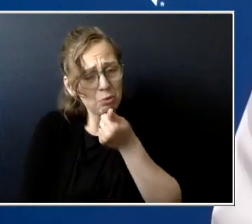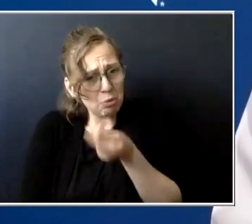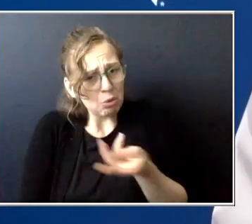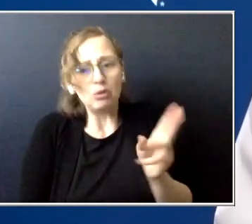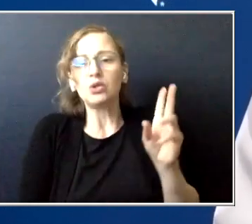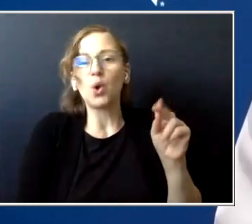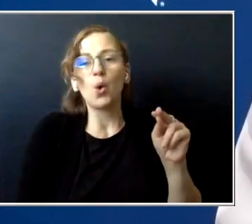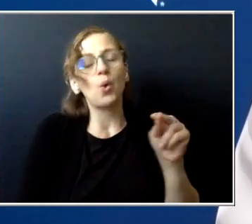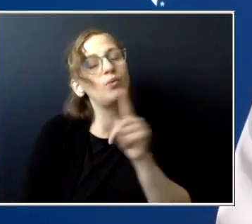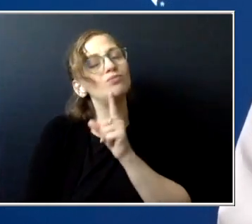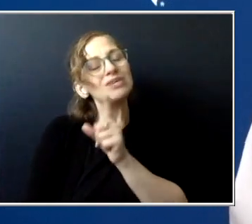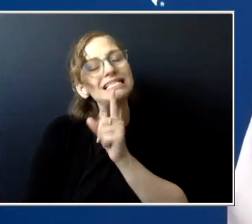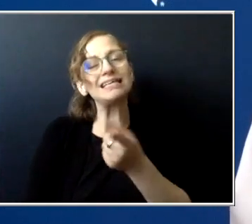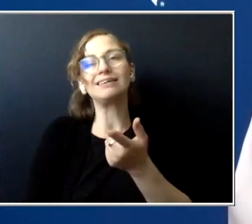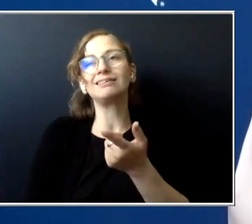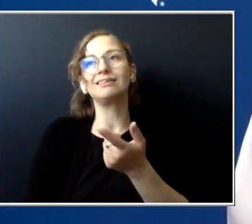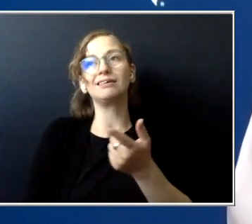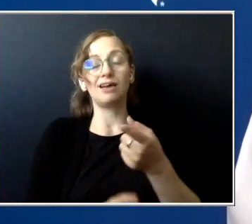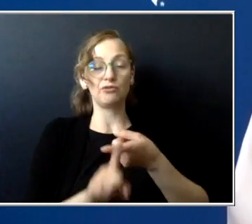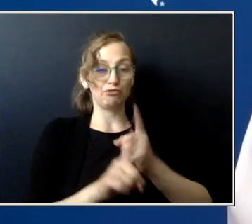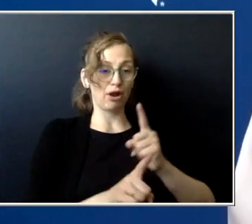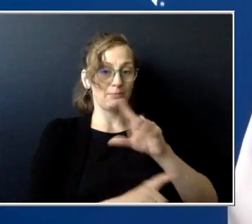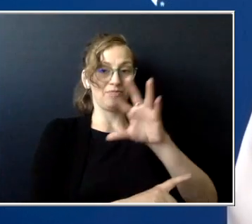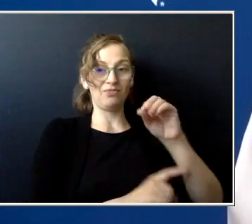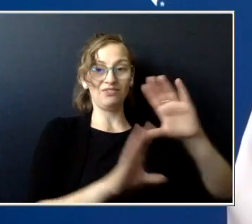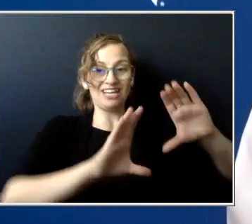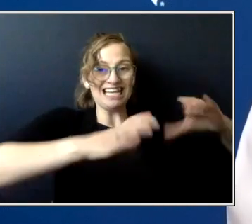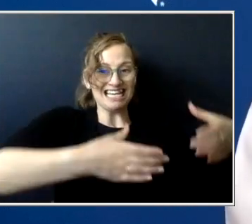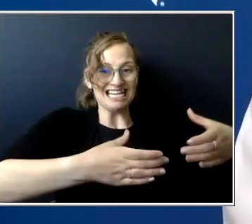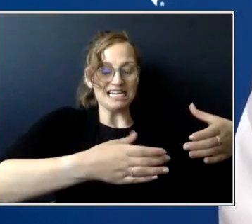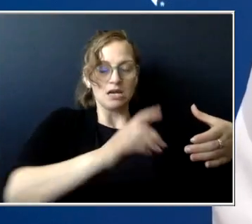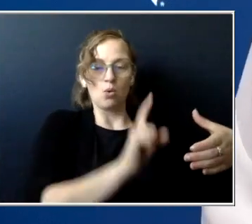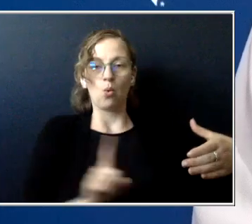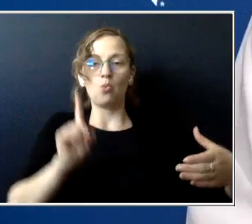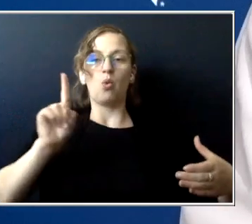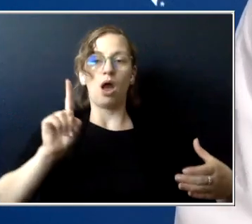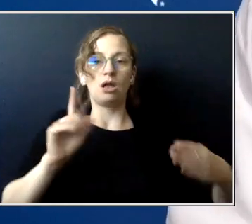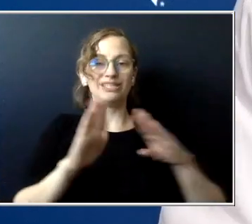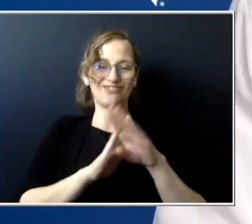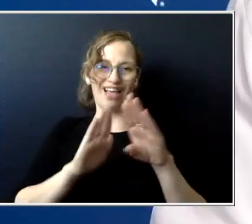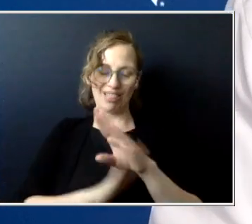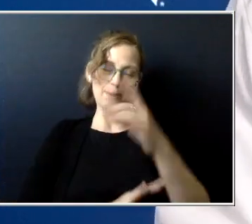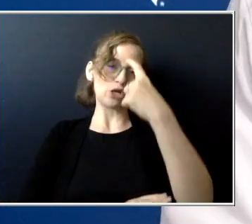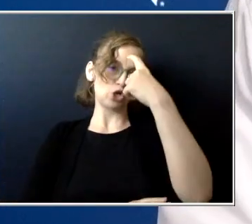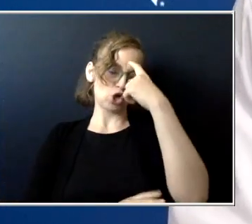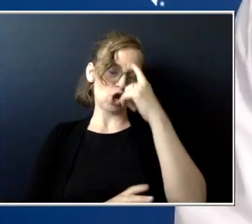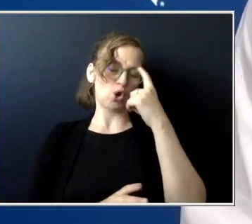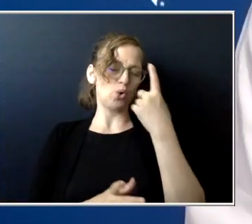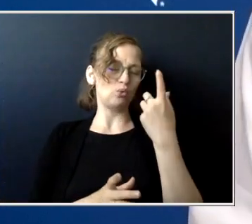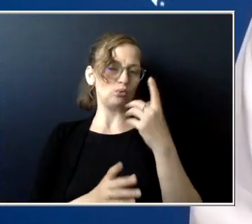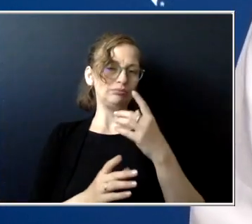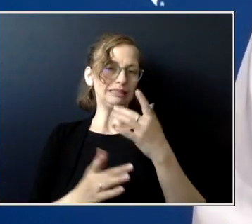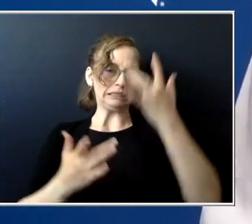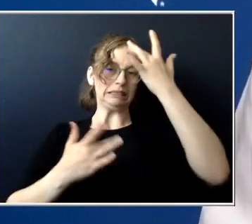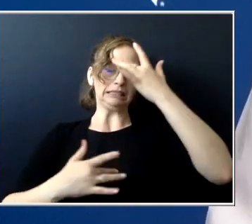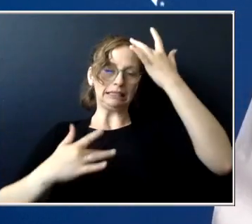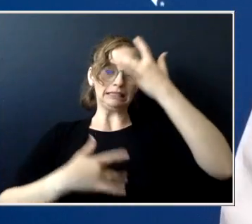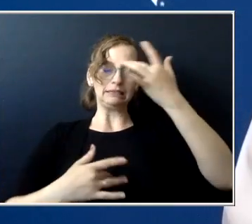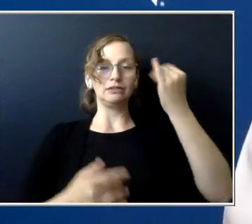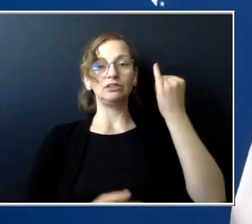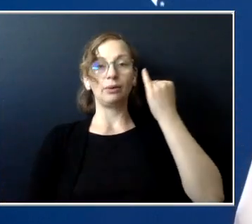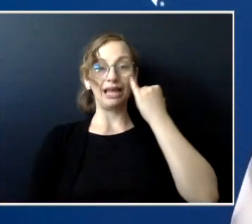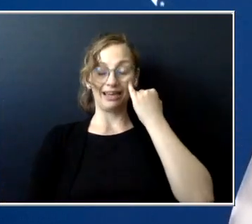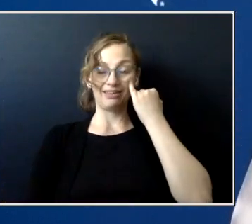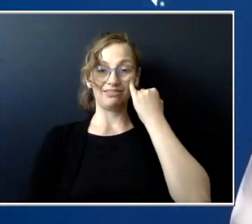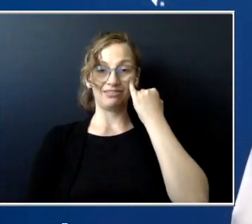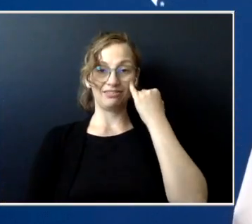in 50 do develop that neuroinvasive disease. So if we have at least 46 accounts, we can imagine all the other people that